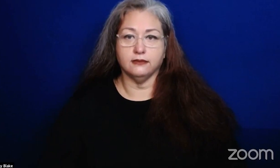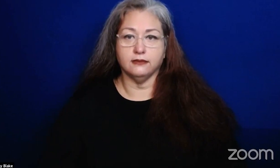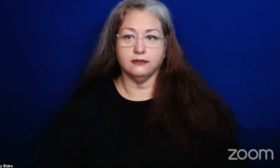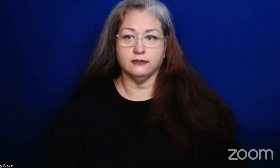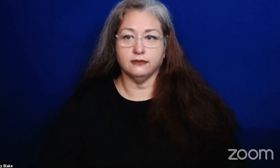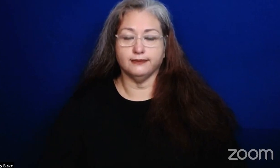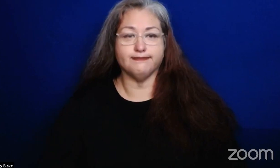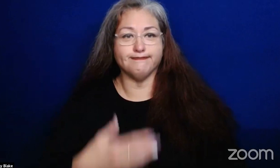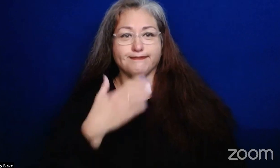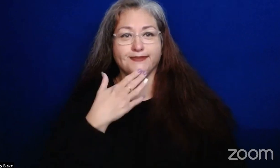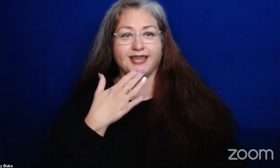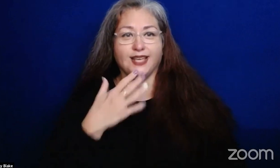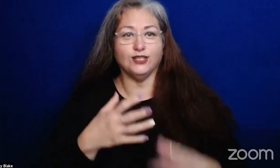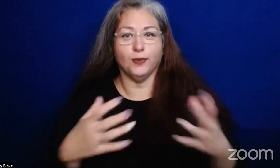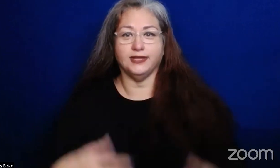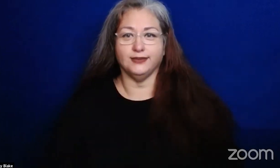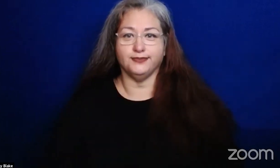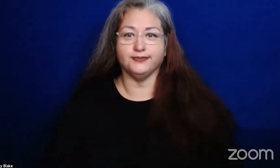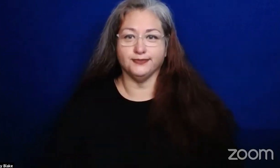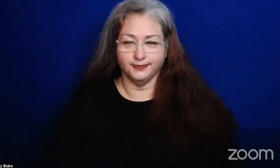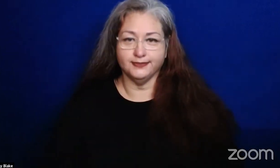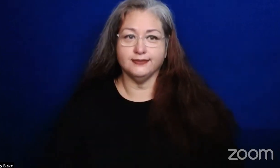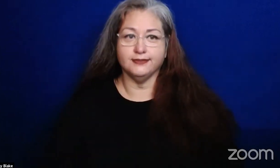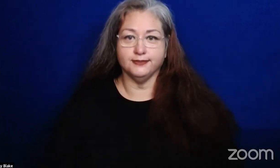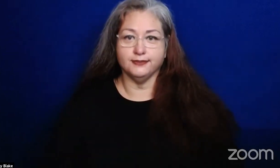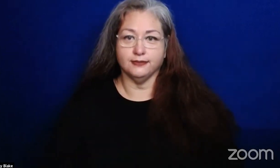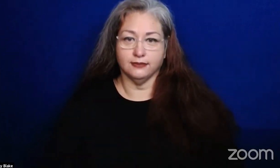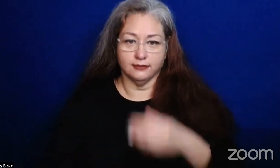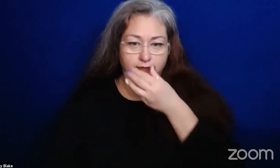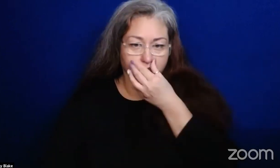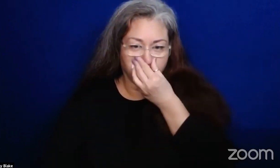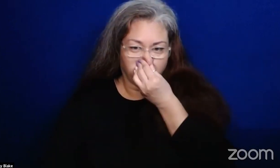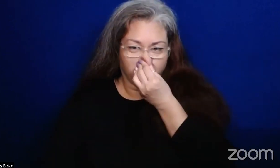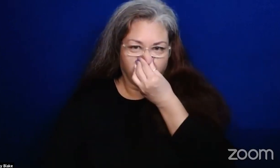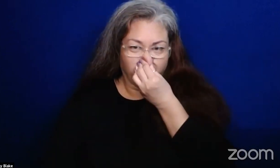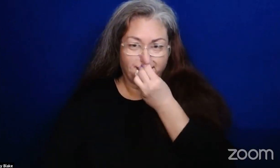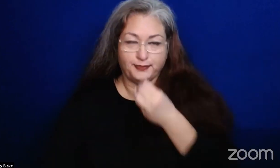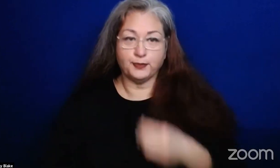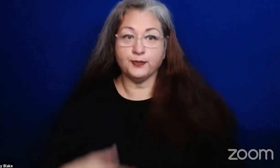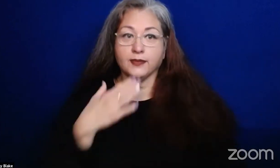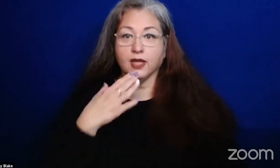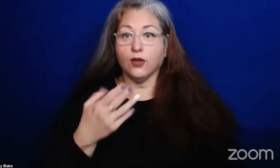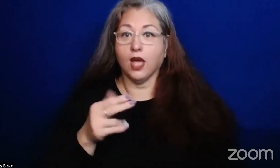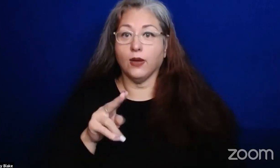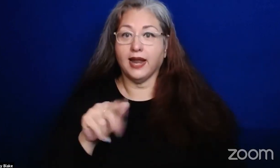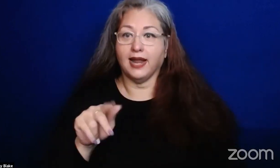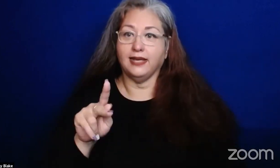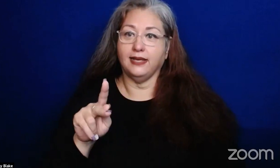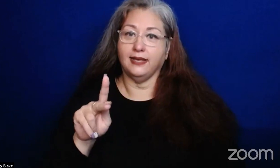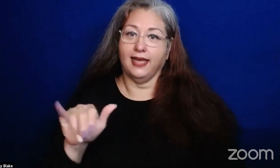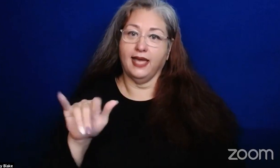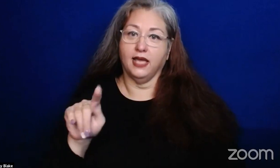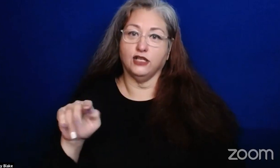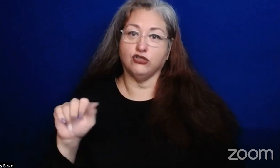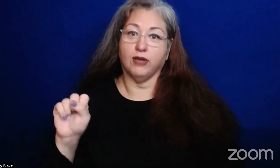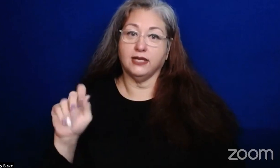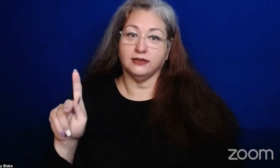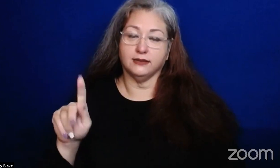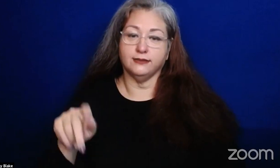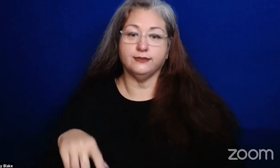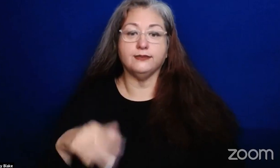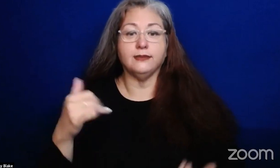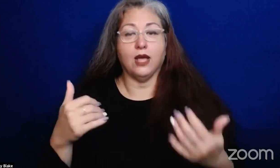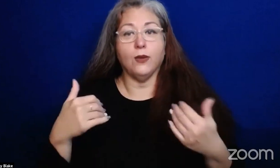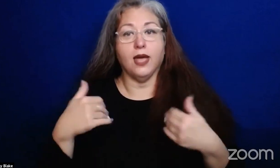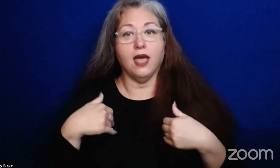Thank you so much. Thank you. Thank you. Thank you, Lieutenant. Okay, trust. We have here,